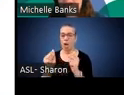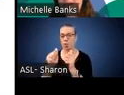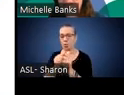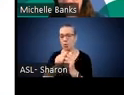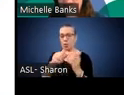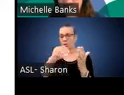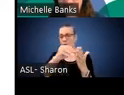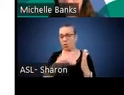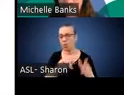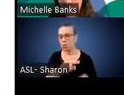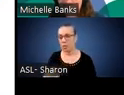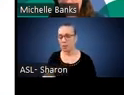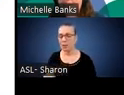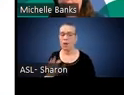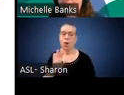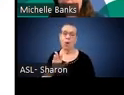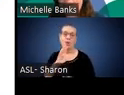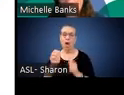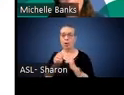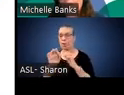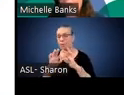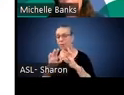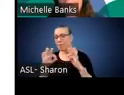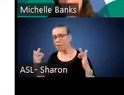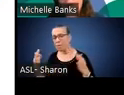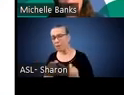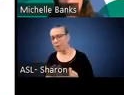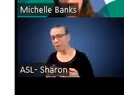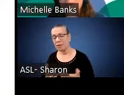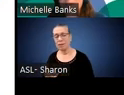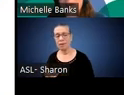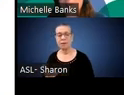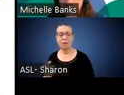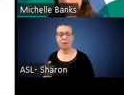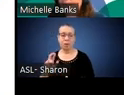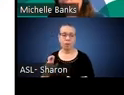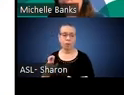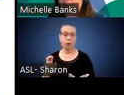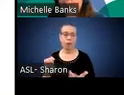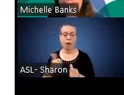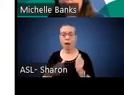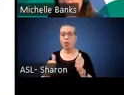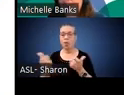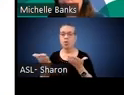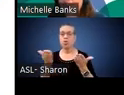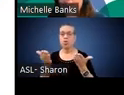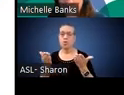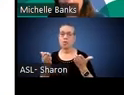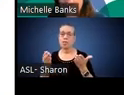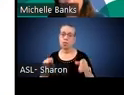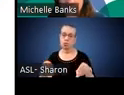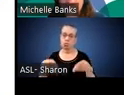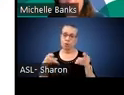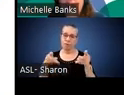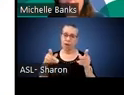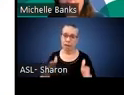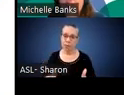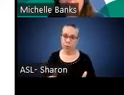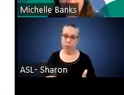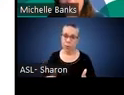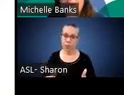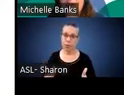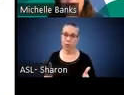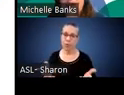or talk to their families or other service providers that might be in their